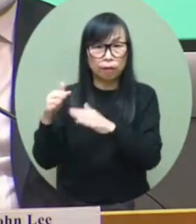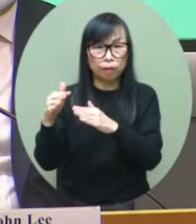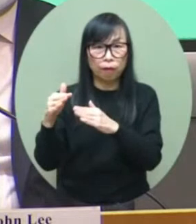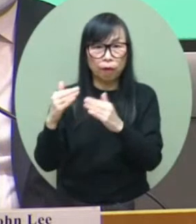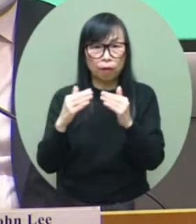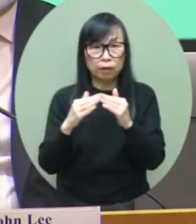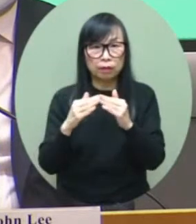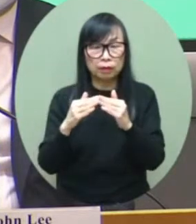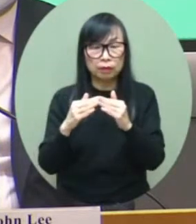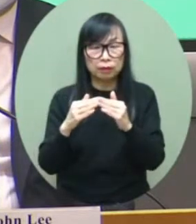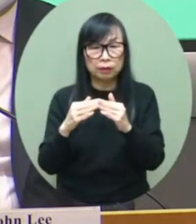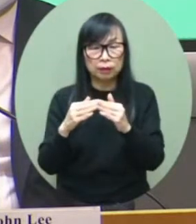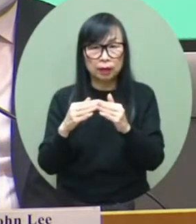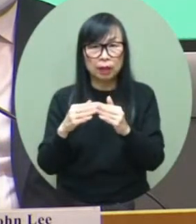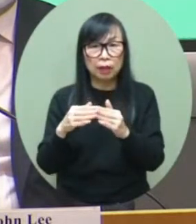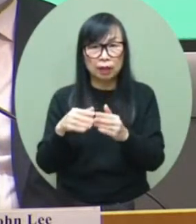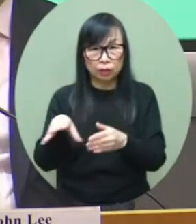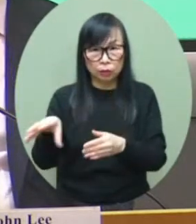important